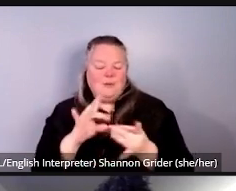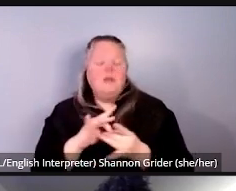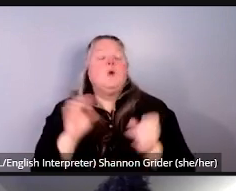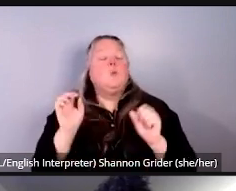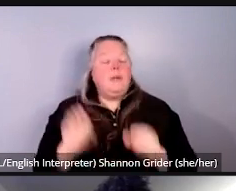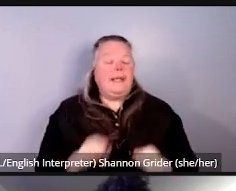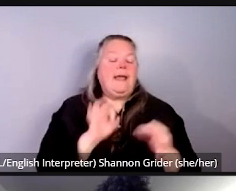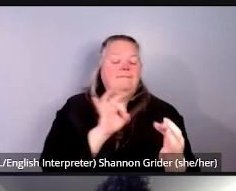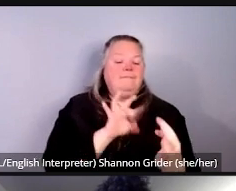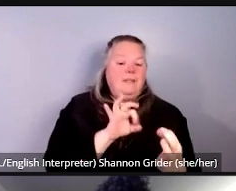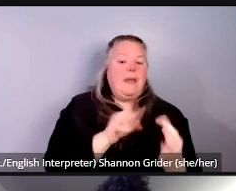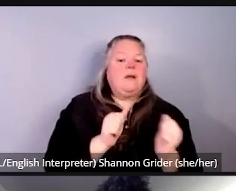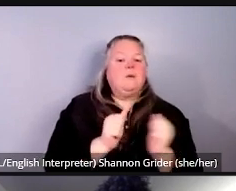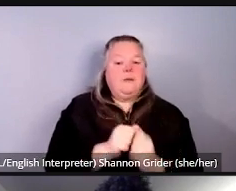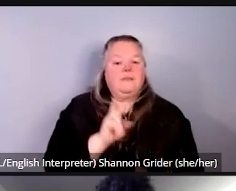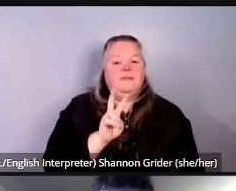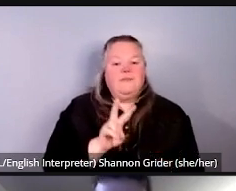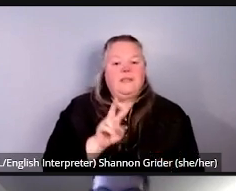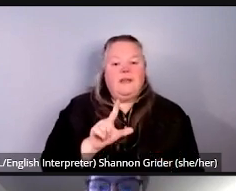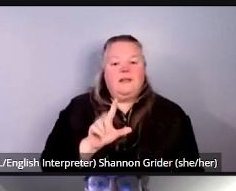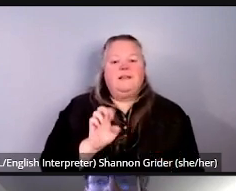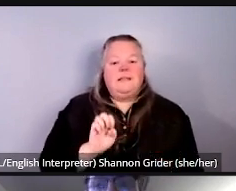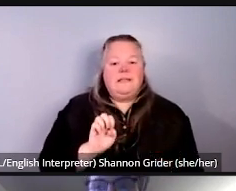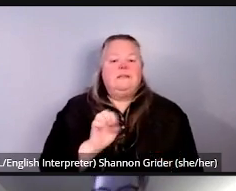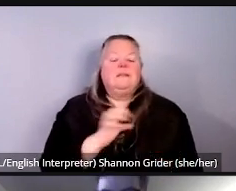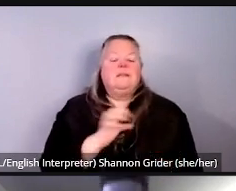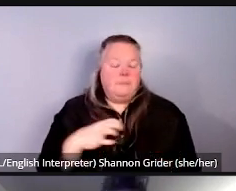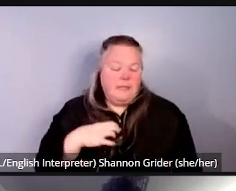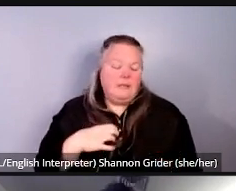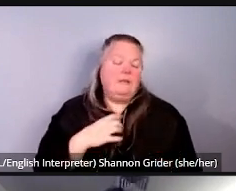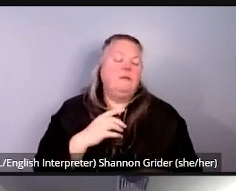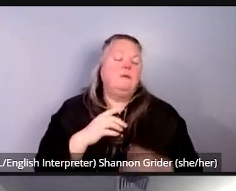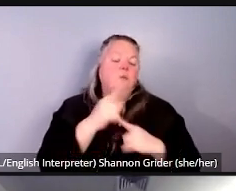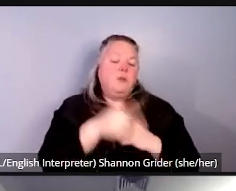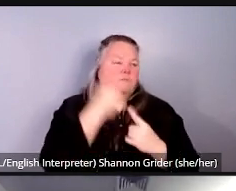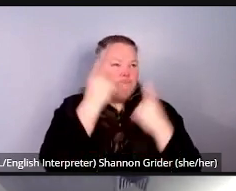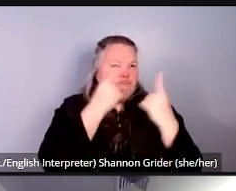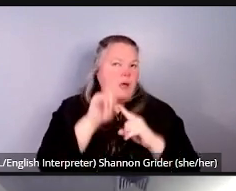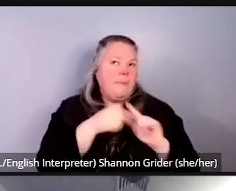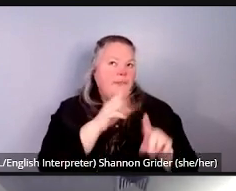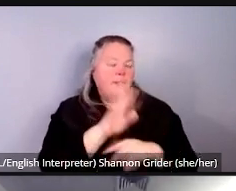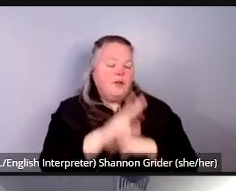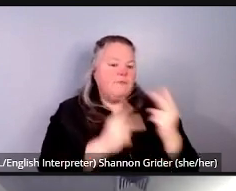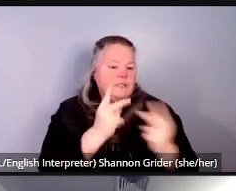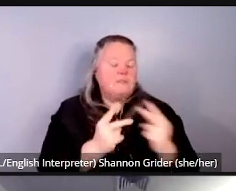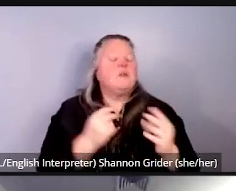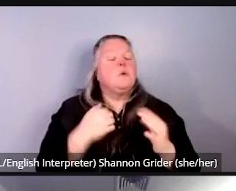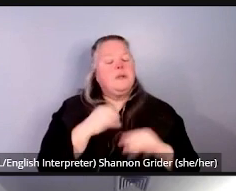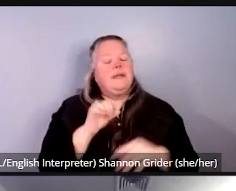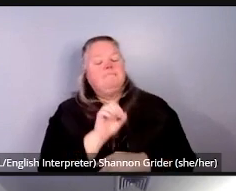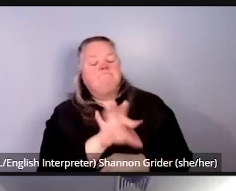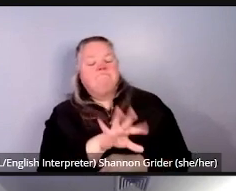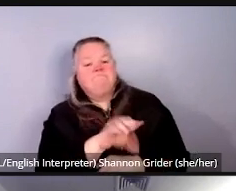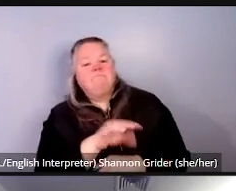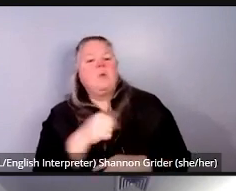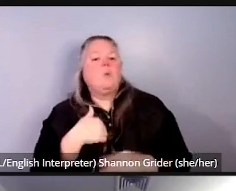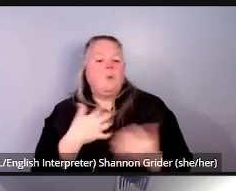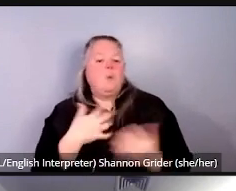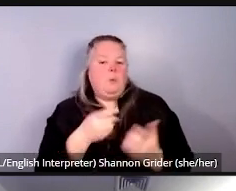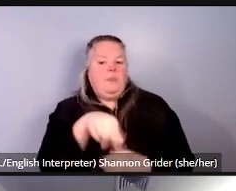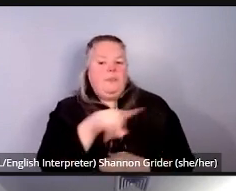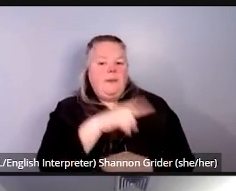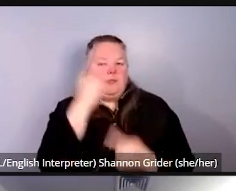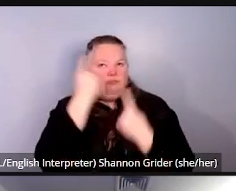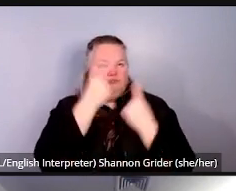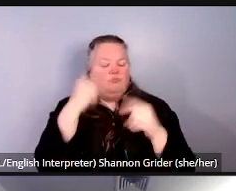VLE committee as they think about those visits and some of the questions that we want them to be considering when they're in those